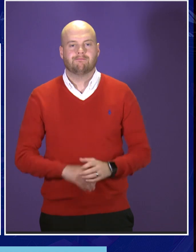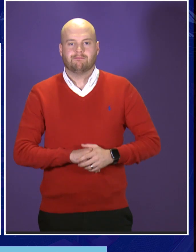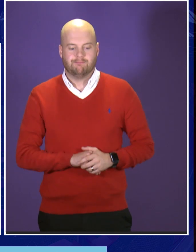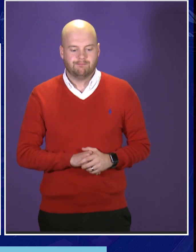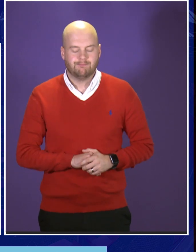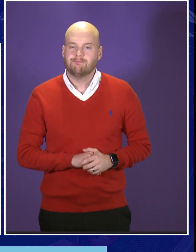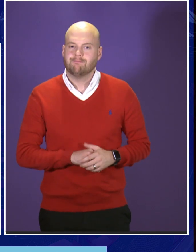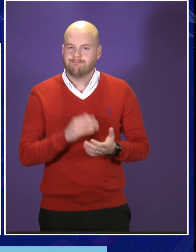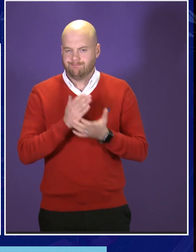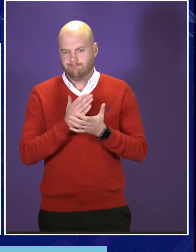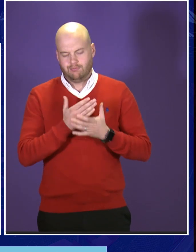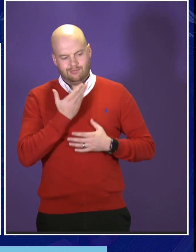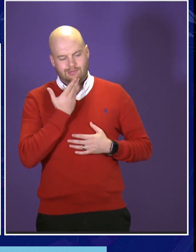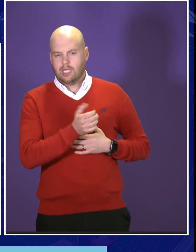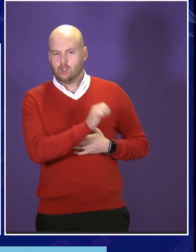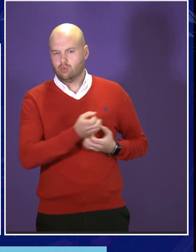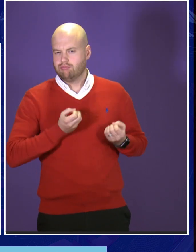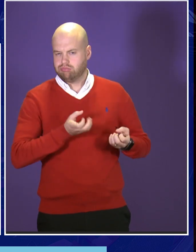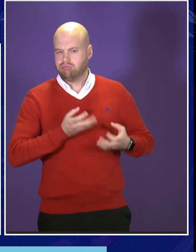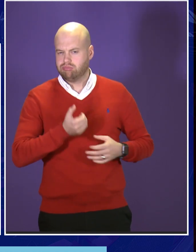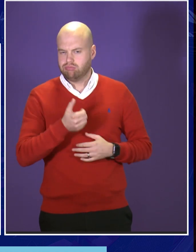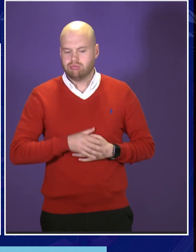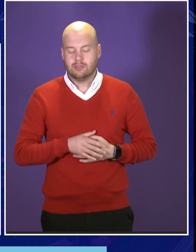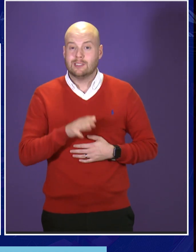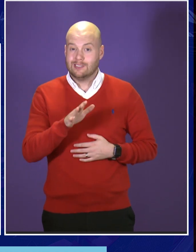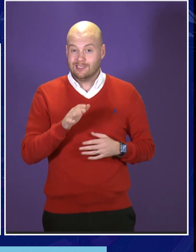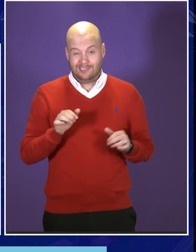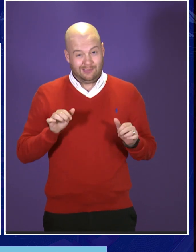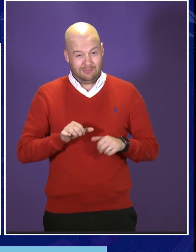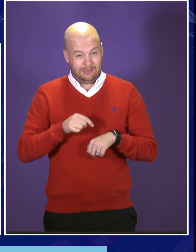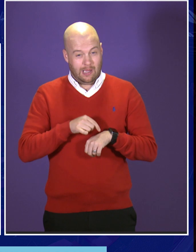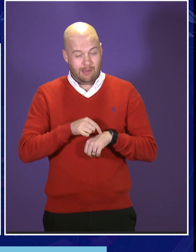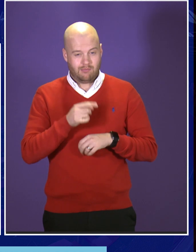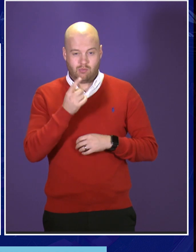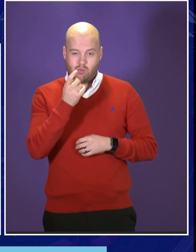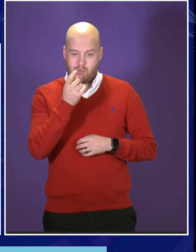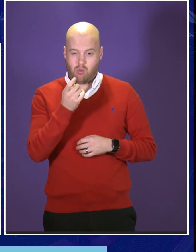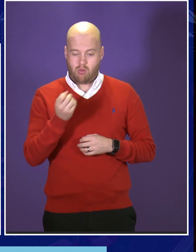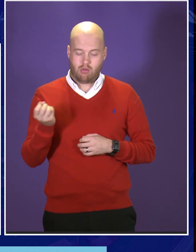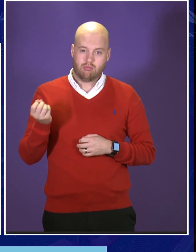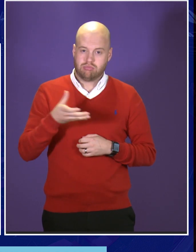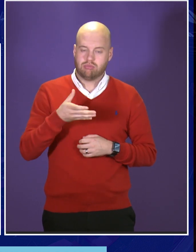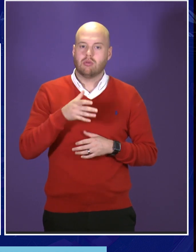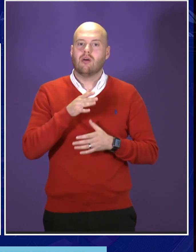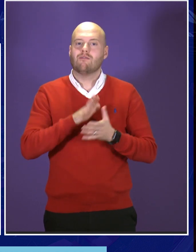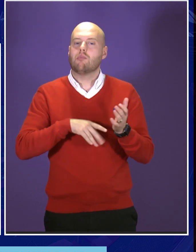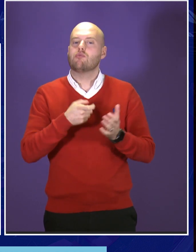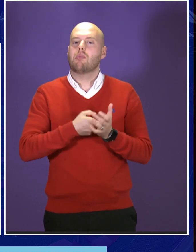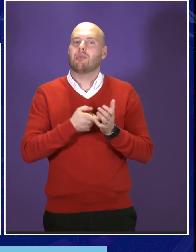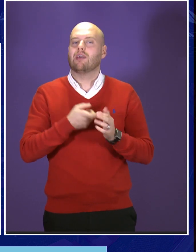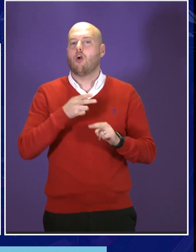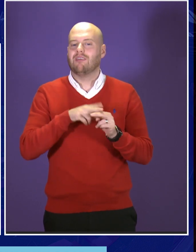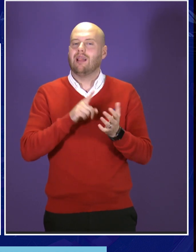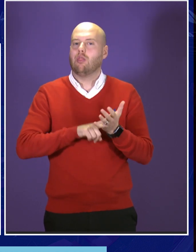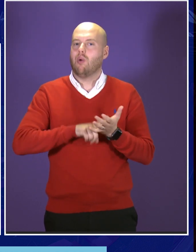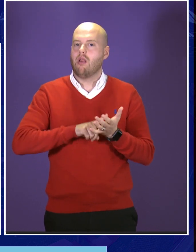Deaconess Gekpe, thank you very much for that contribution. And I'm afraid we've only got time for one more contribution this morning from the Republic of Lithuania, the